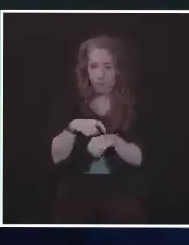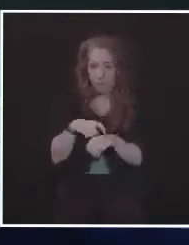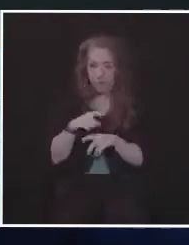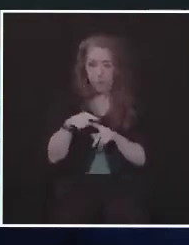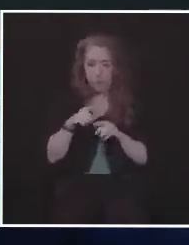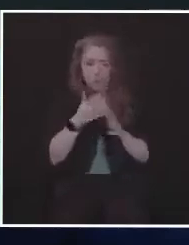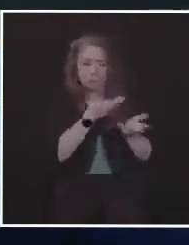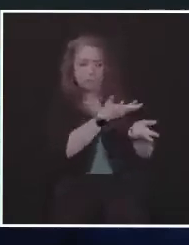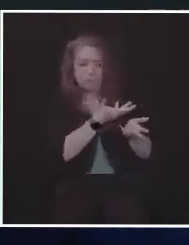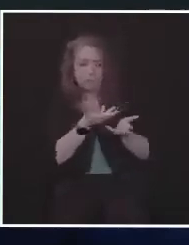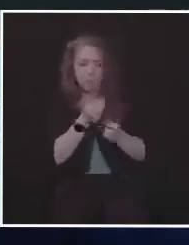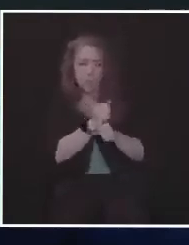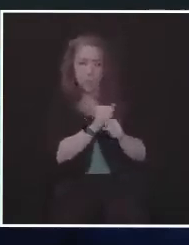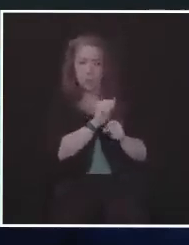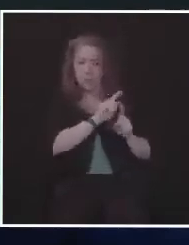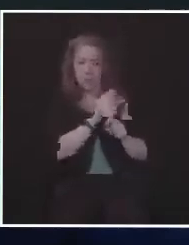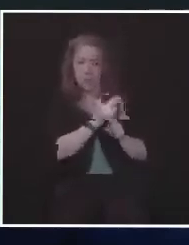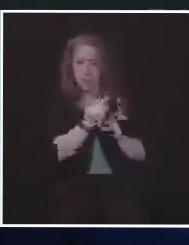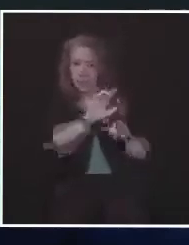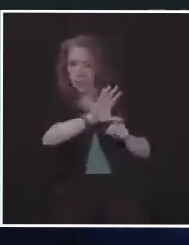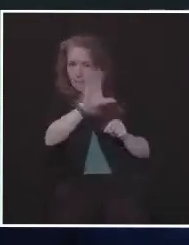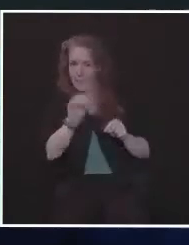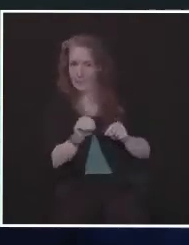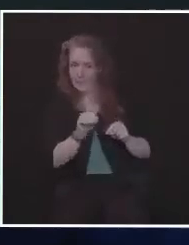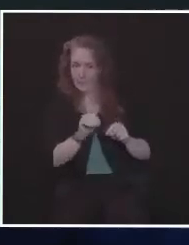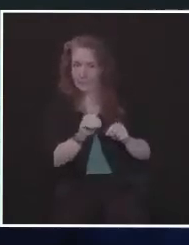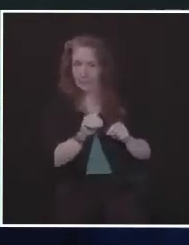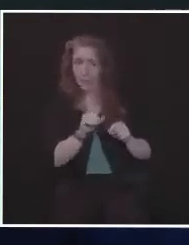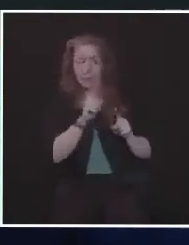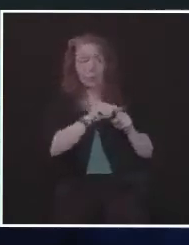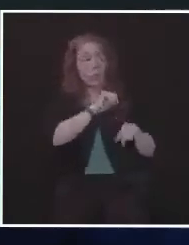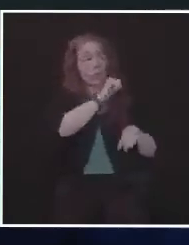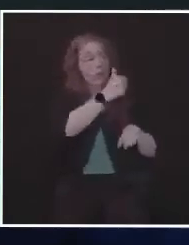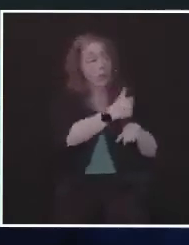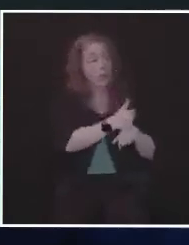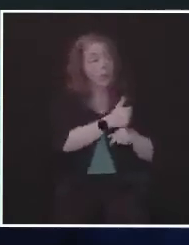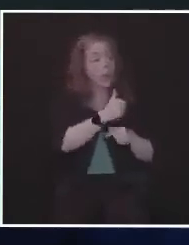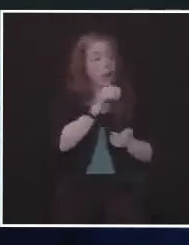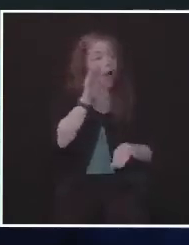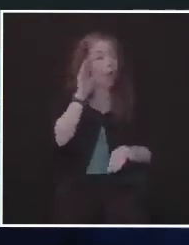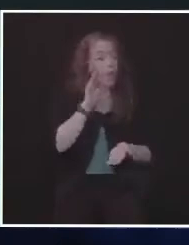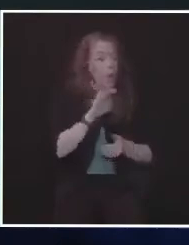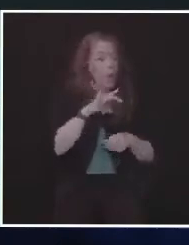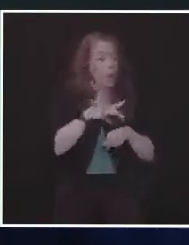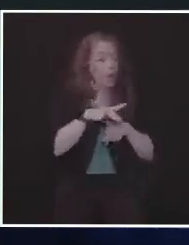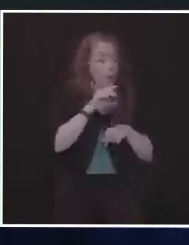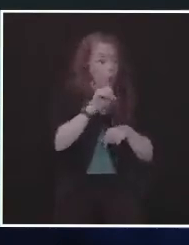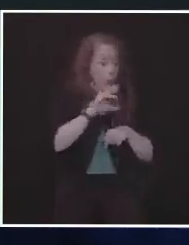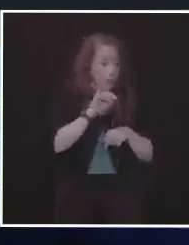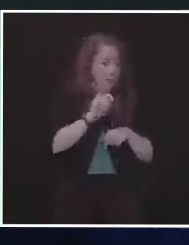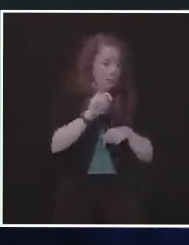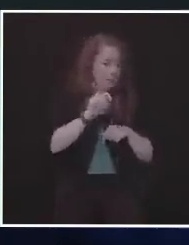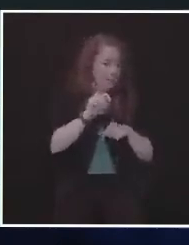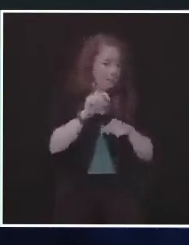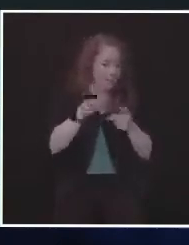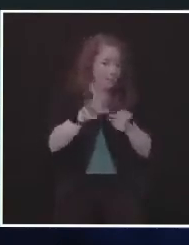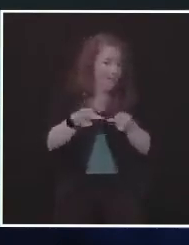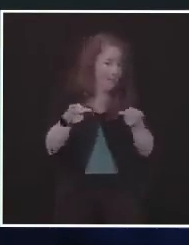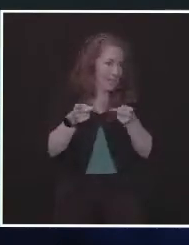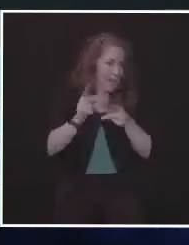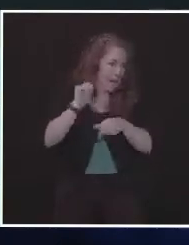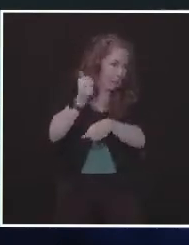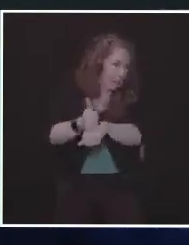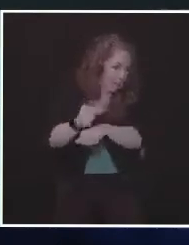to be able to establish a low Earth orbit destination that will enable us to continue to test